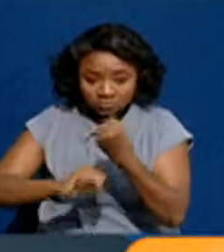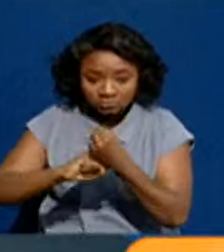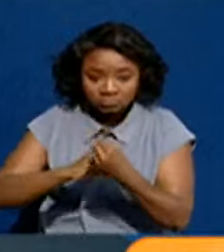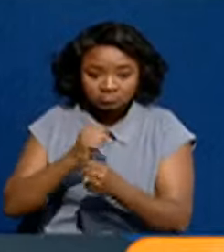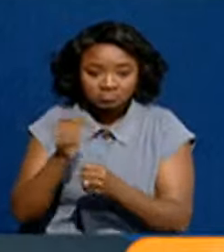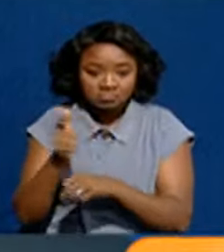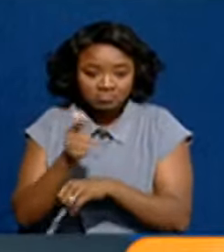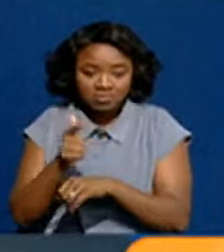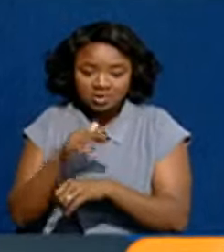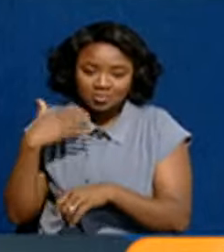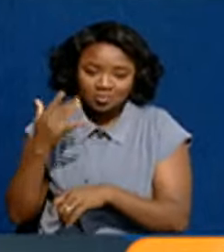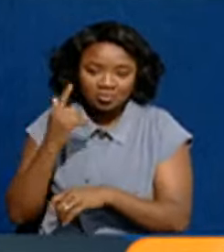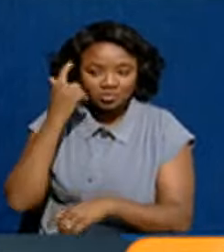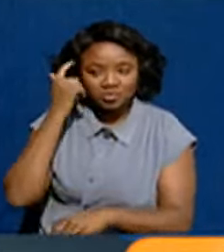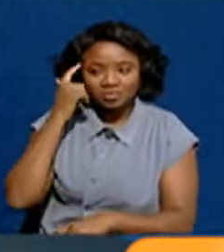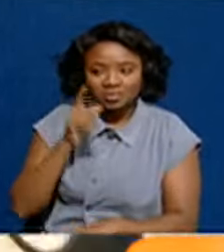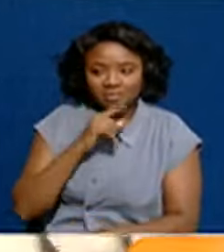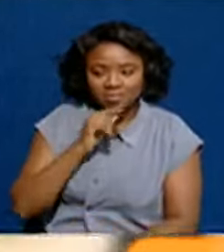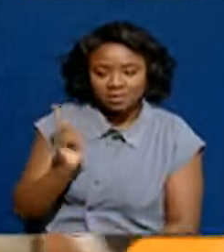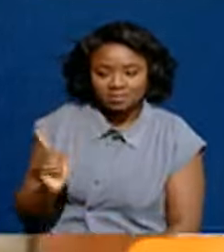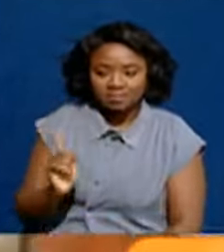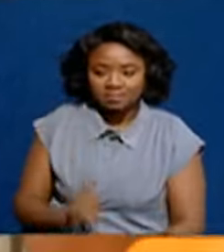be forever remembered.